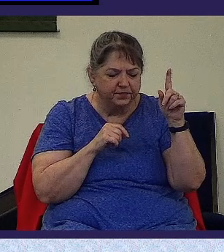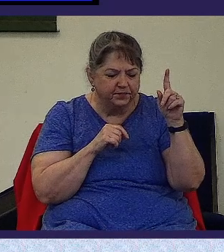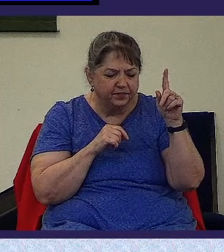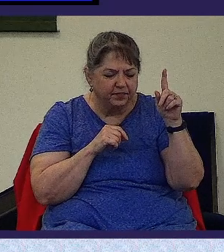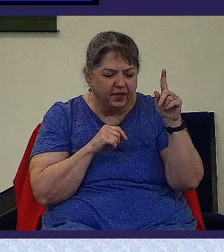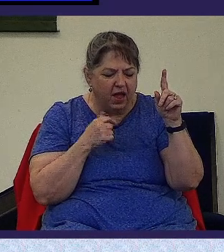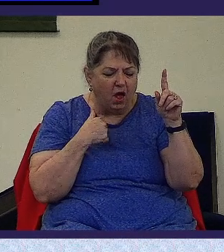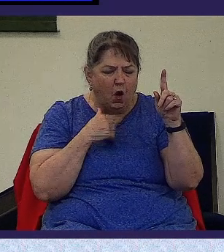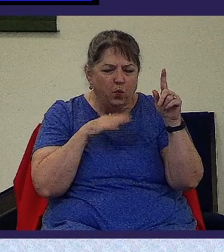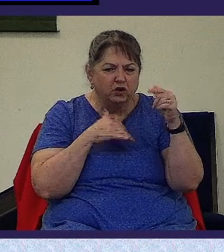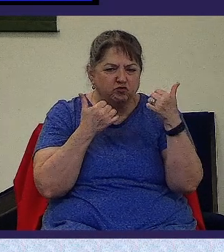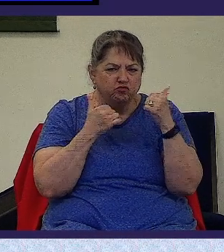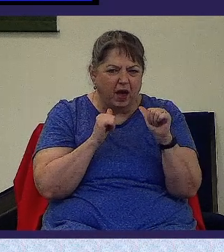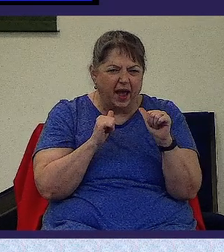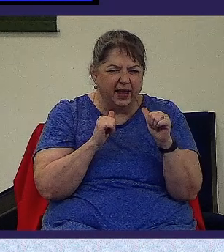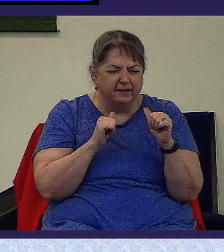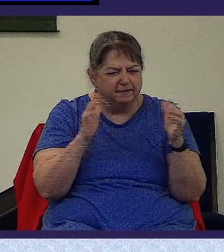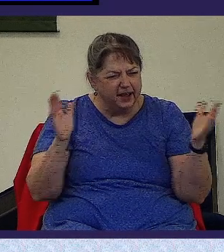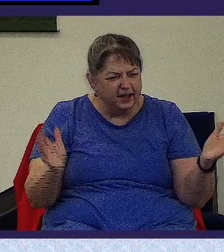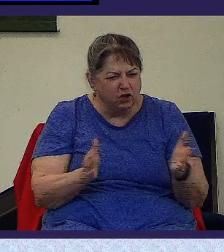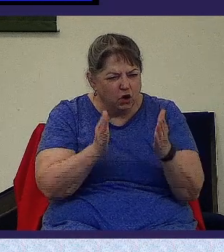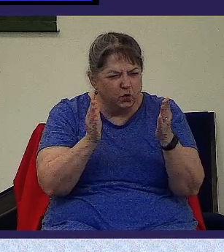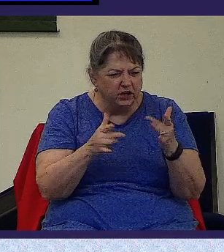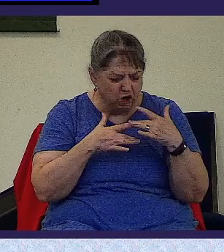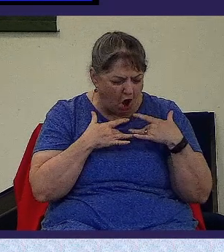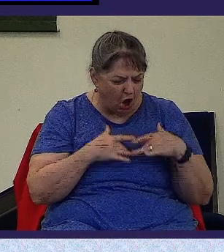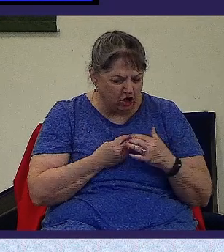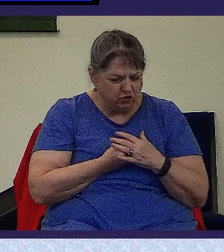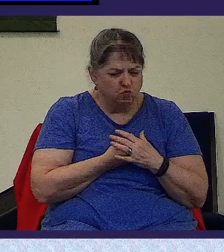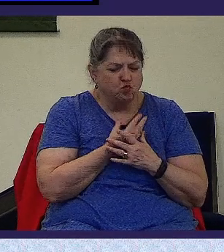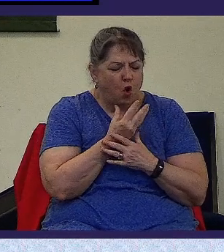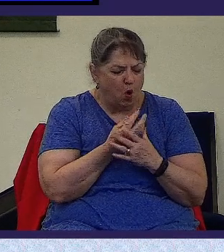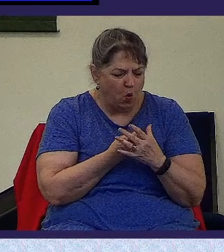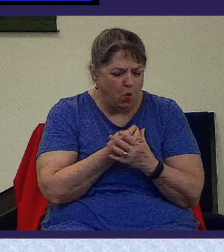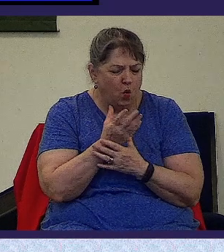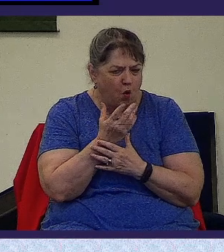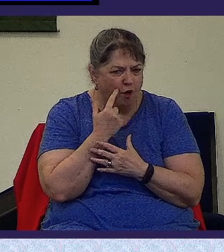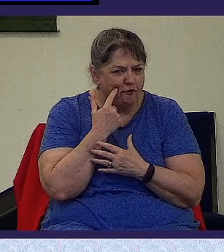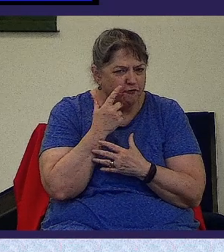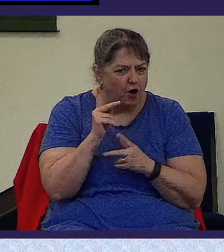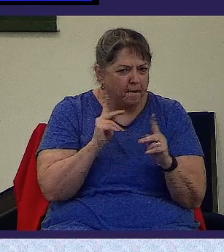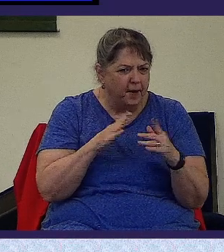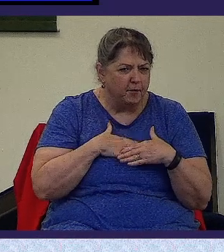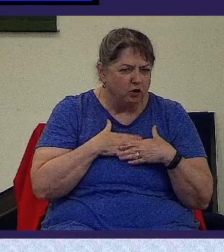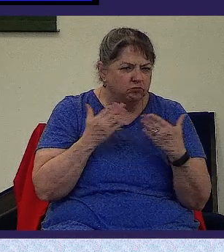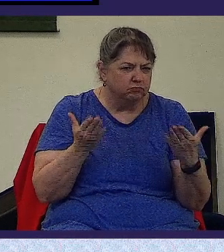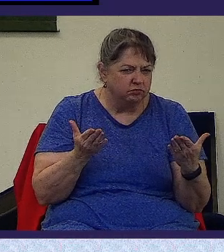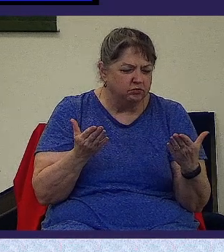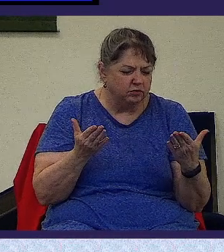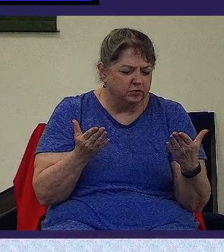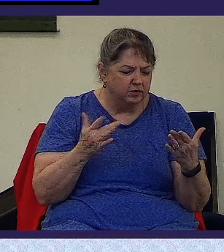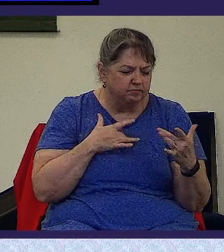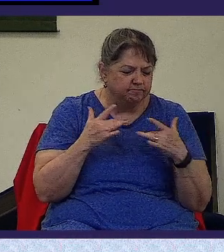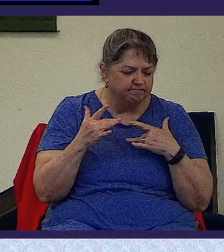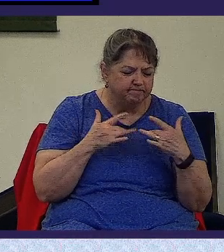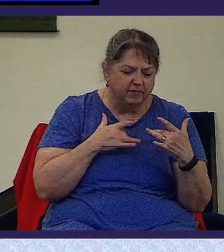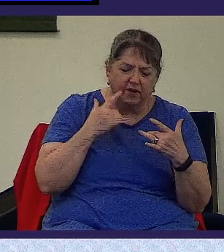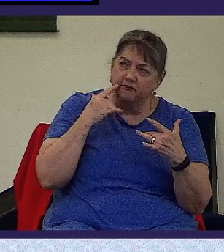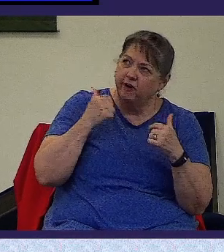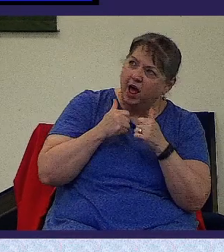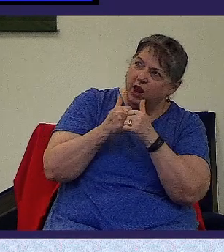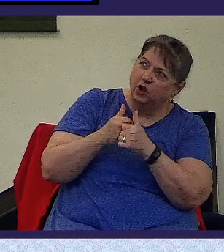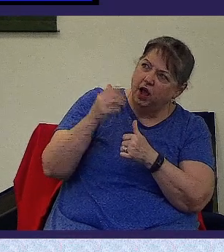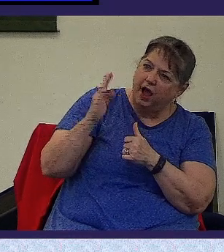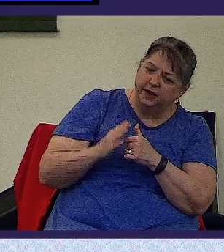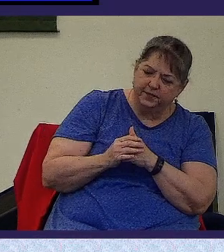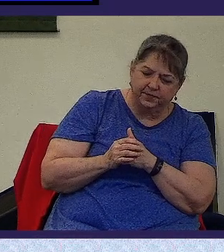that's what we're praying for that cultivated heart a heart in which is allowing god to work in it so totally sensitive and open to the will of god